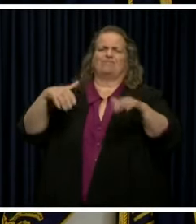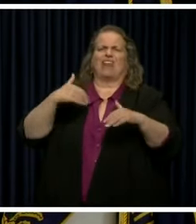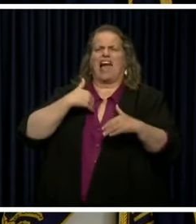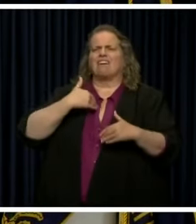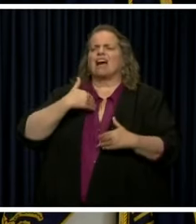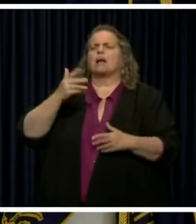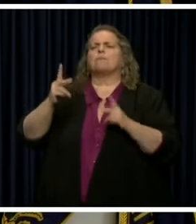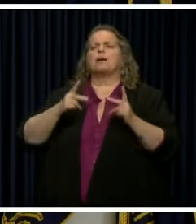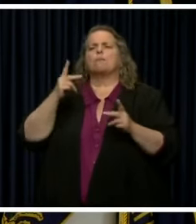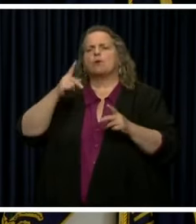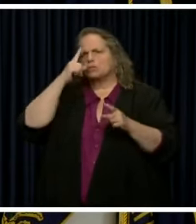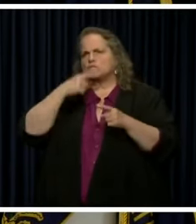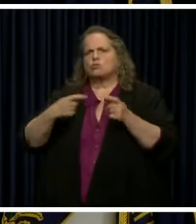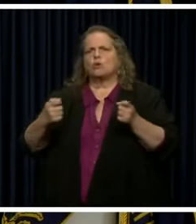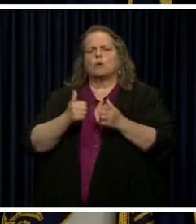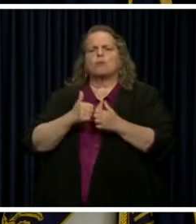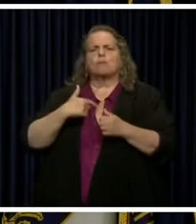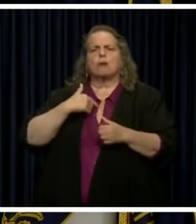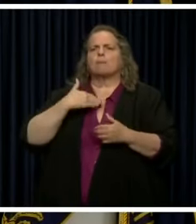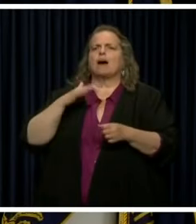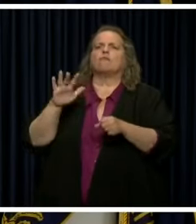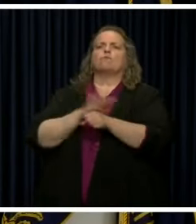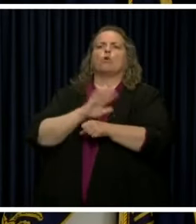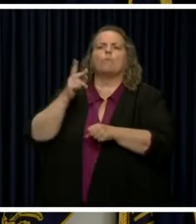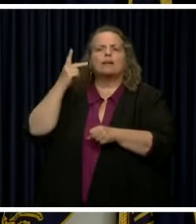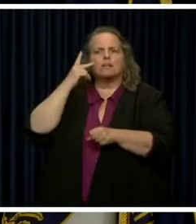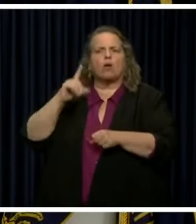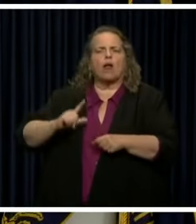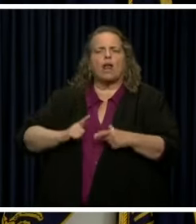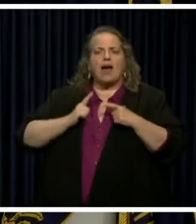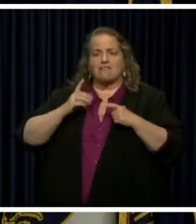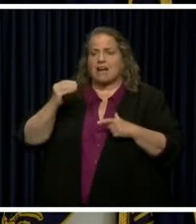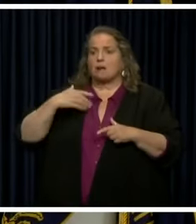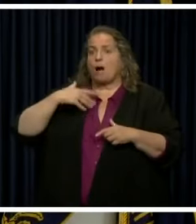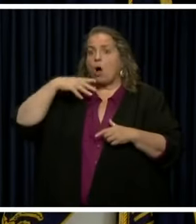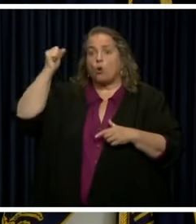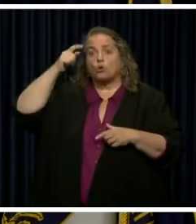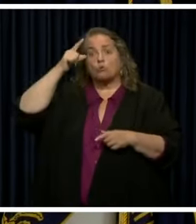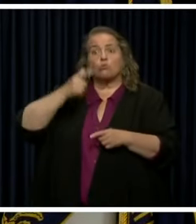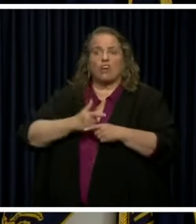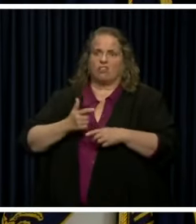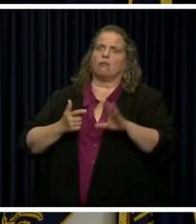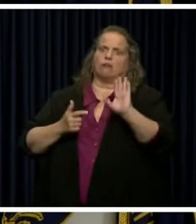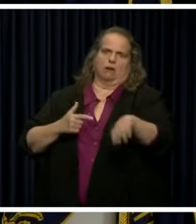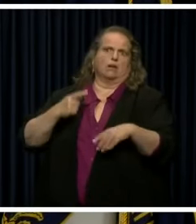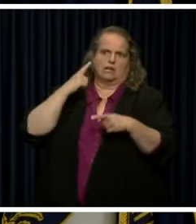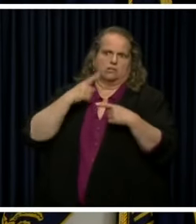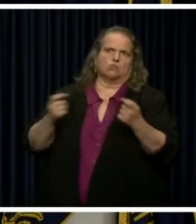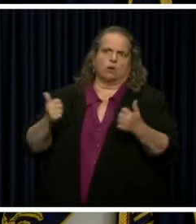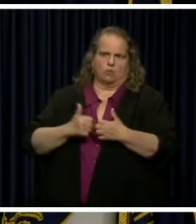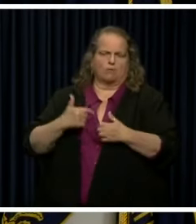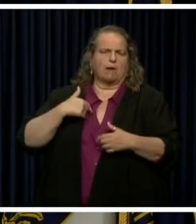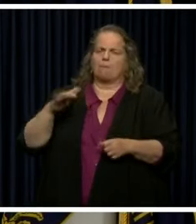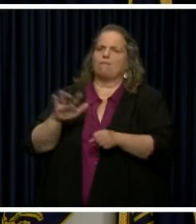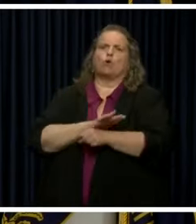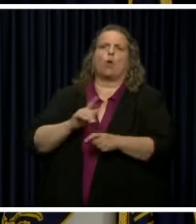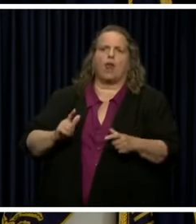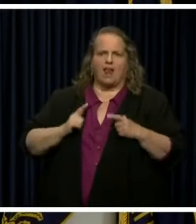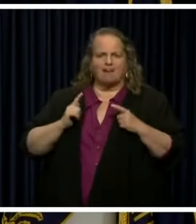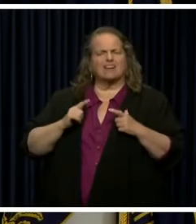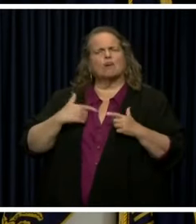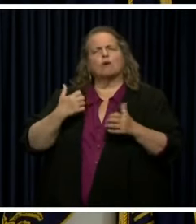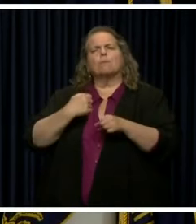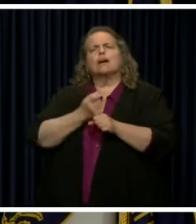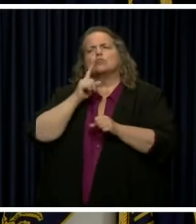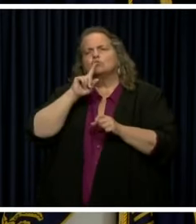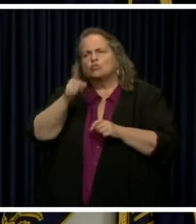with me my entire political life. And, well, hey, I grew up with an older brother my entire life. I just want to make sure that people are safe